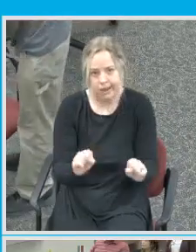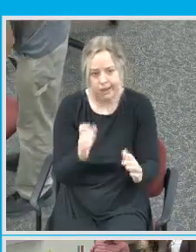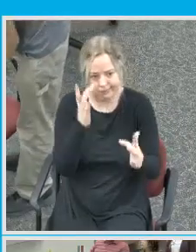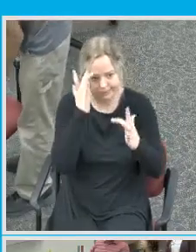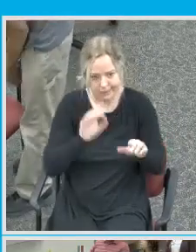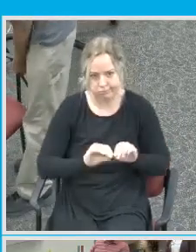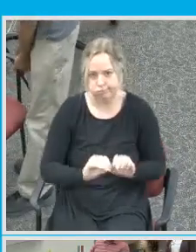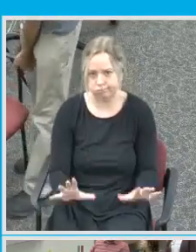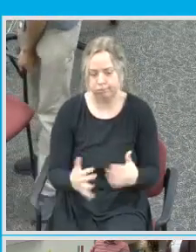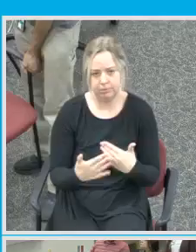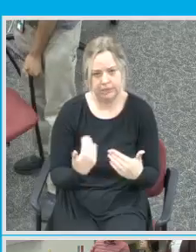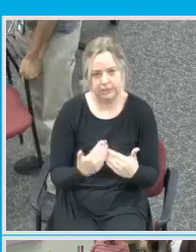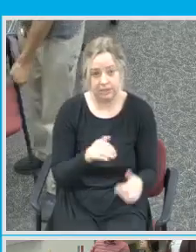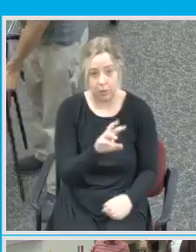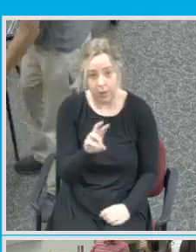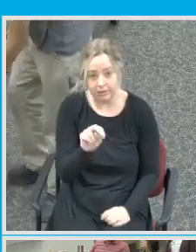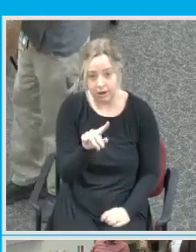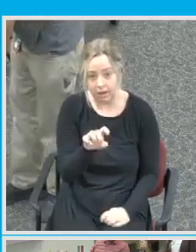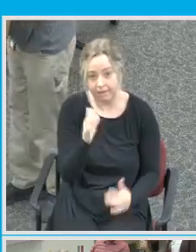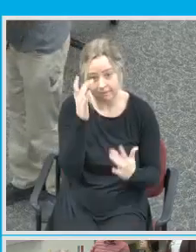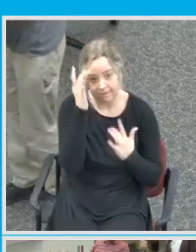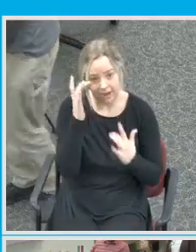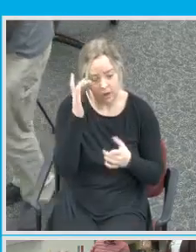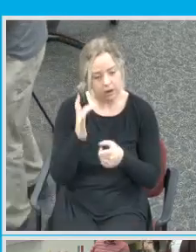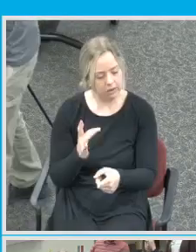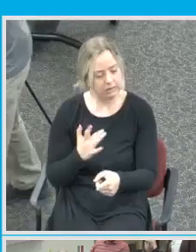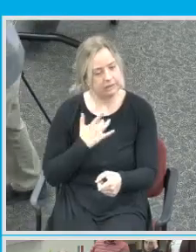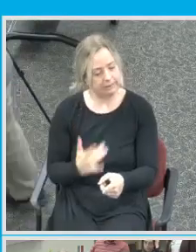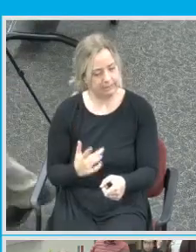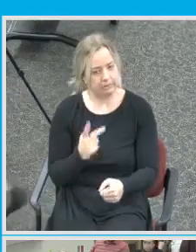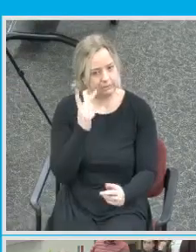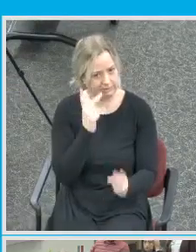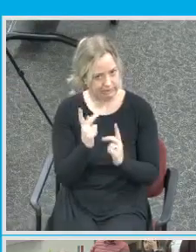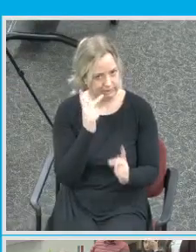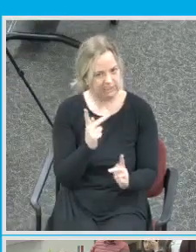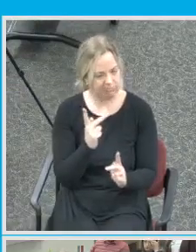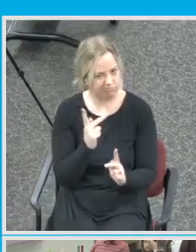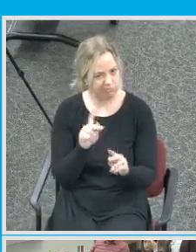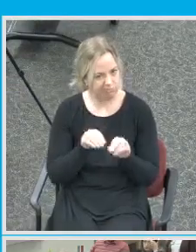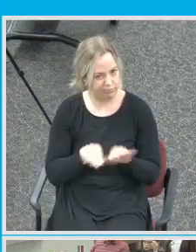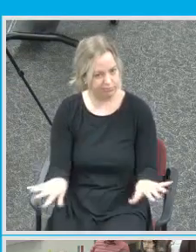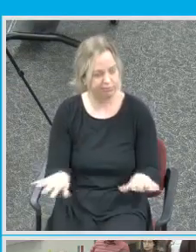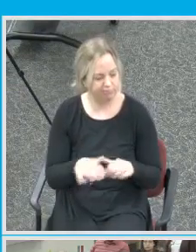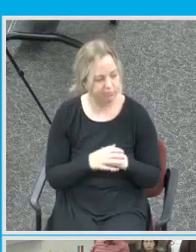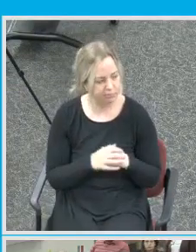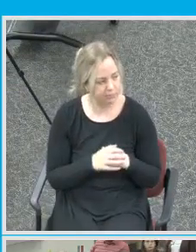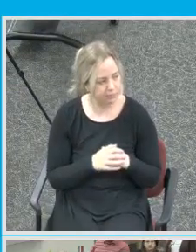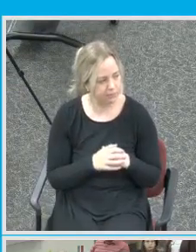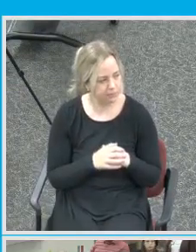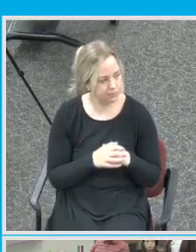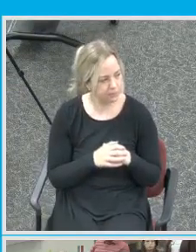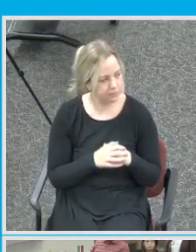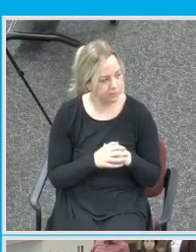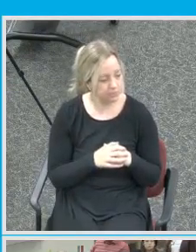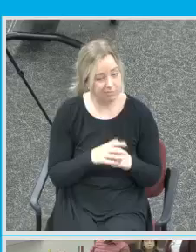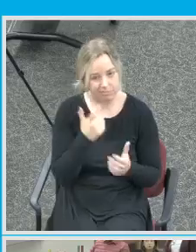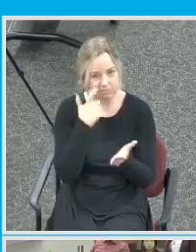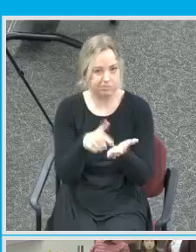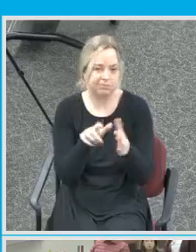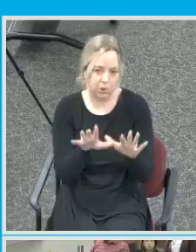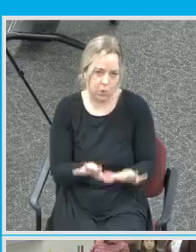virus is probably the most common mosquito-borne disease that we have. It's regional a little bit in the United States,